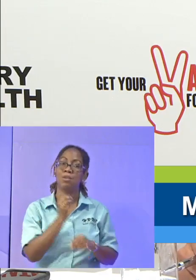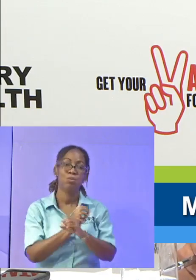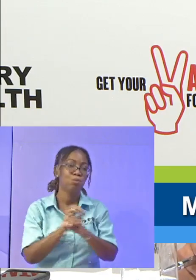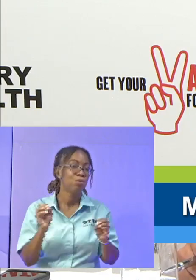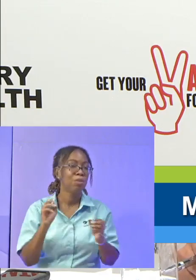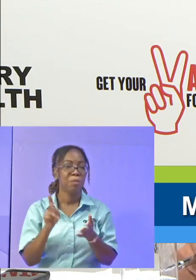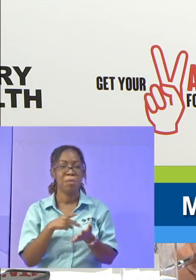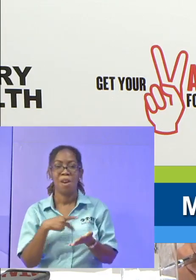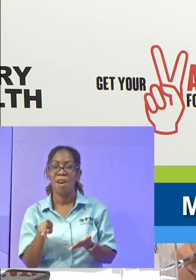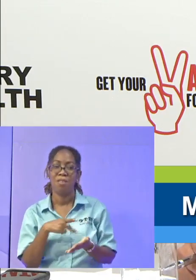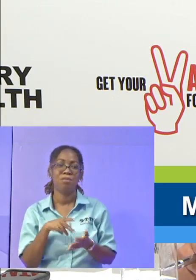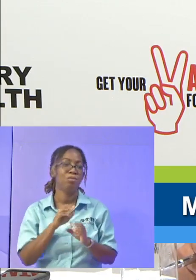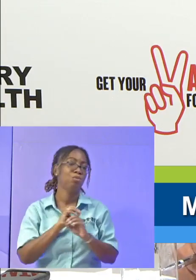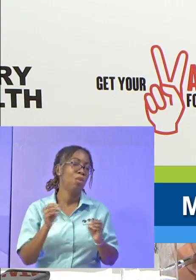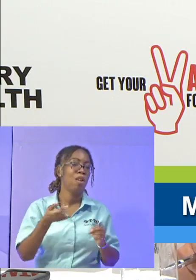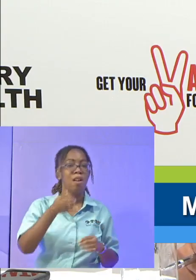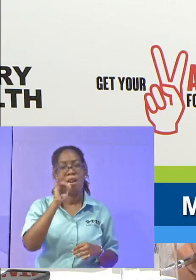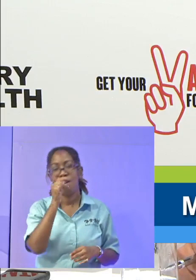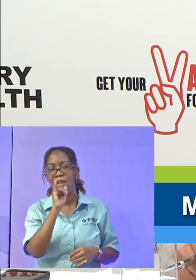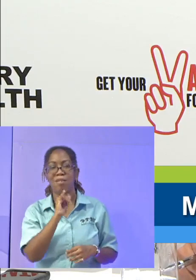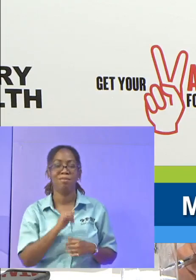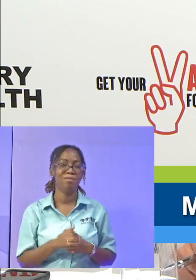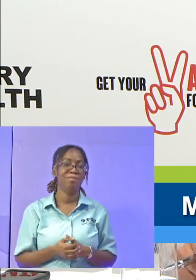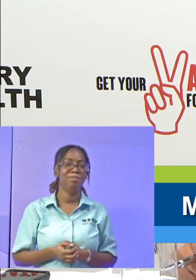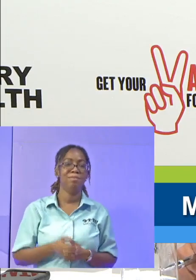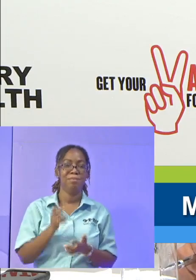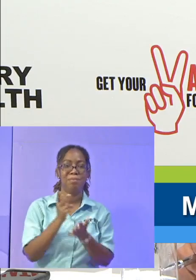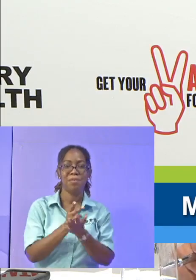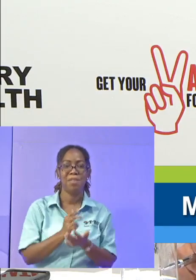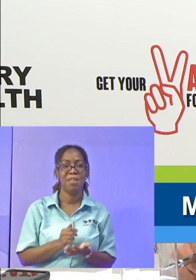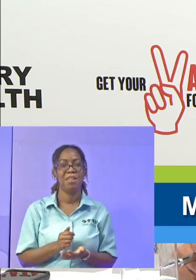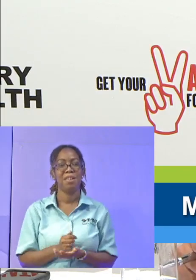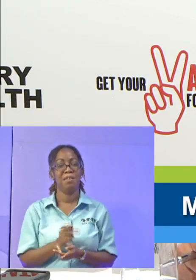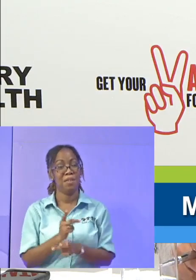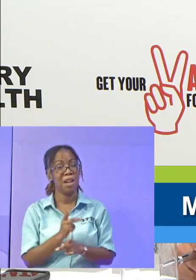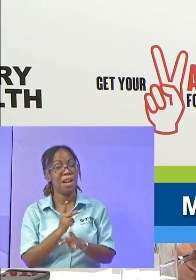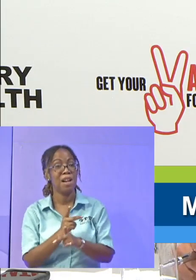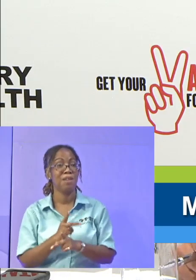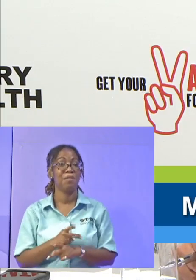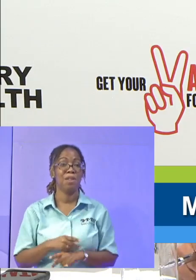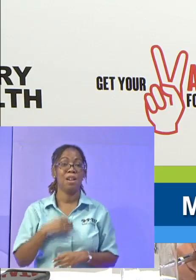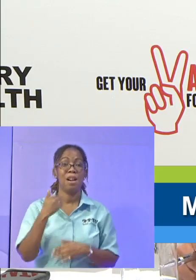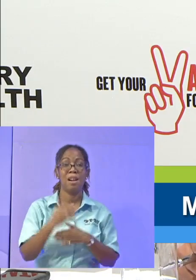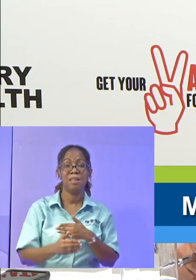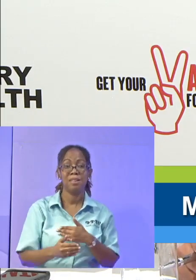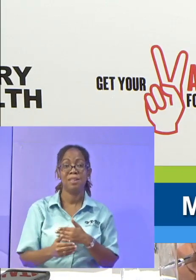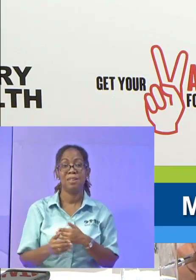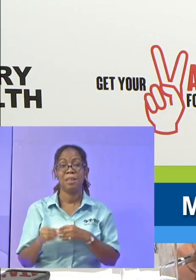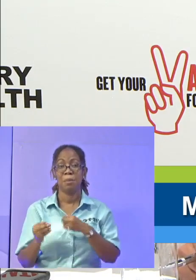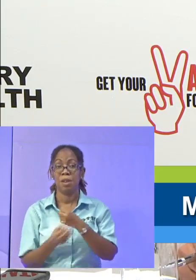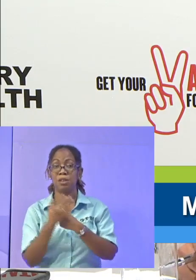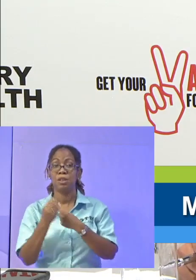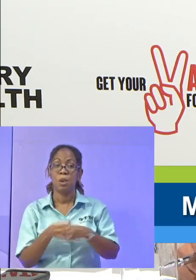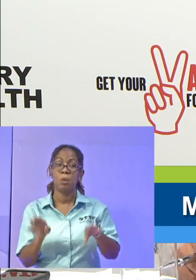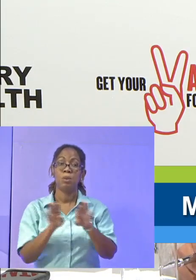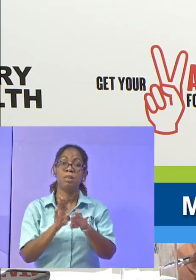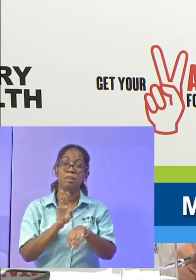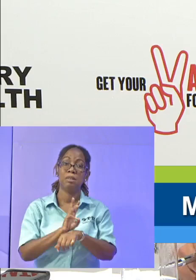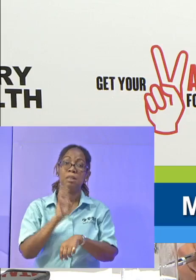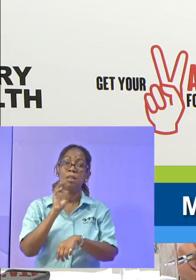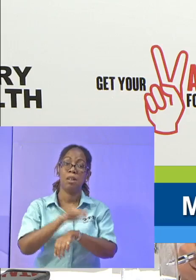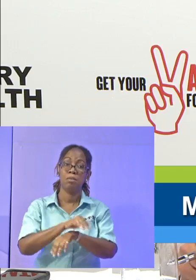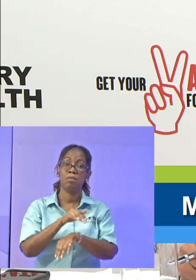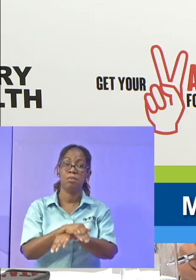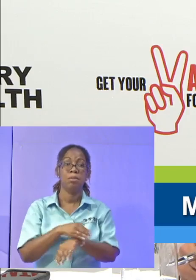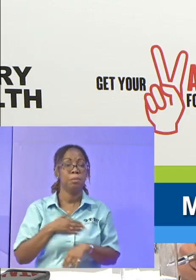so on. And we urge caution after the beaches close at 6 p.m. to please